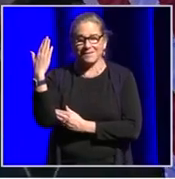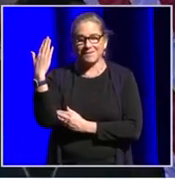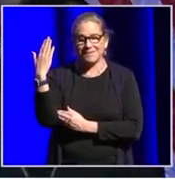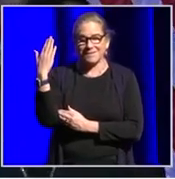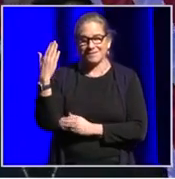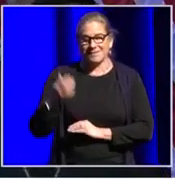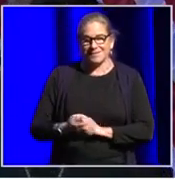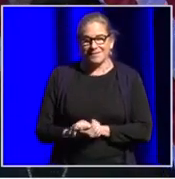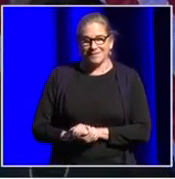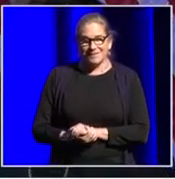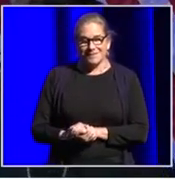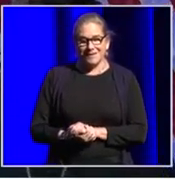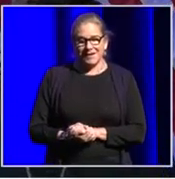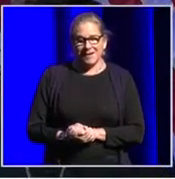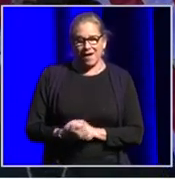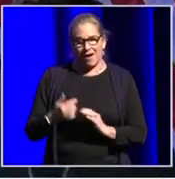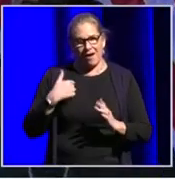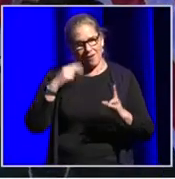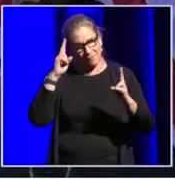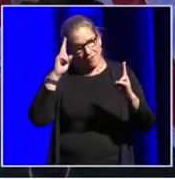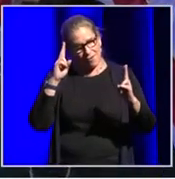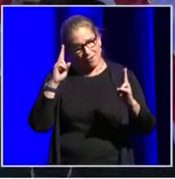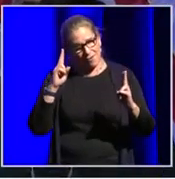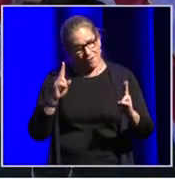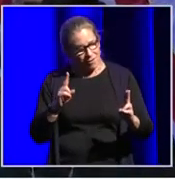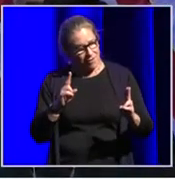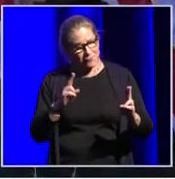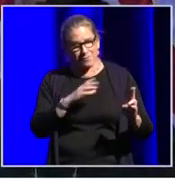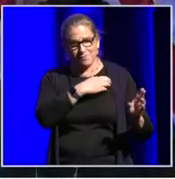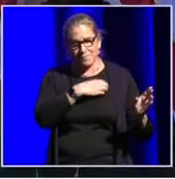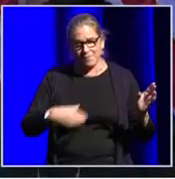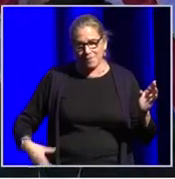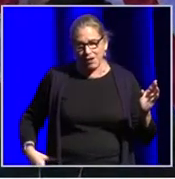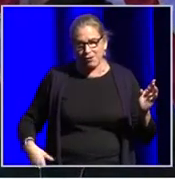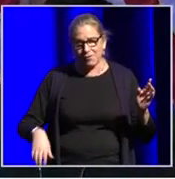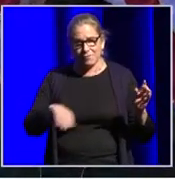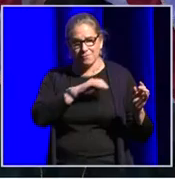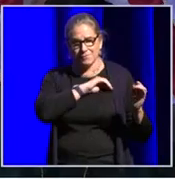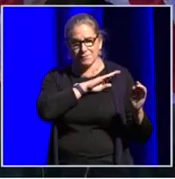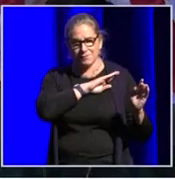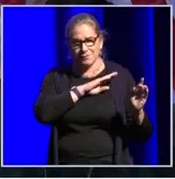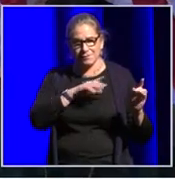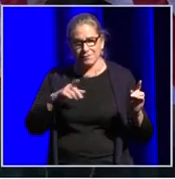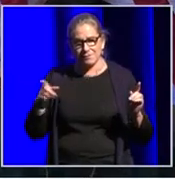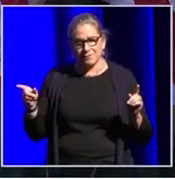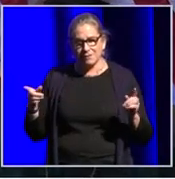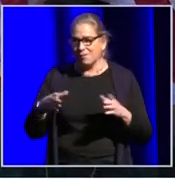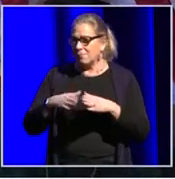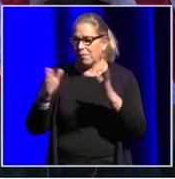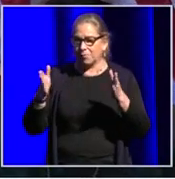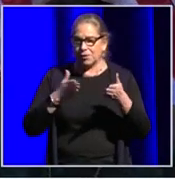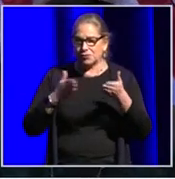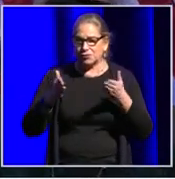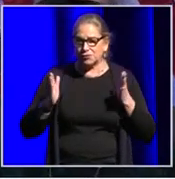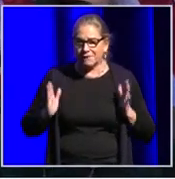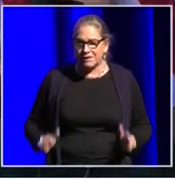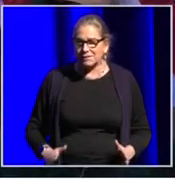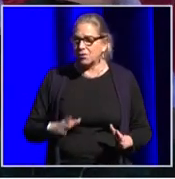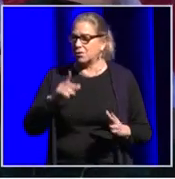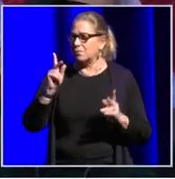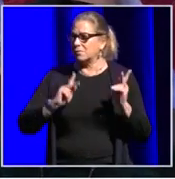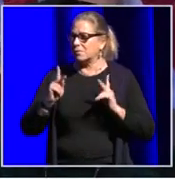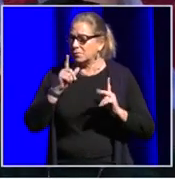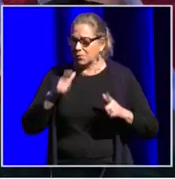esteemed mayor, council members, and all public servants and the residents of DC. It's an honor to offer this